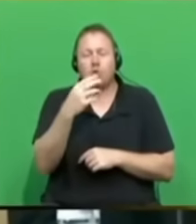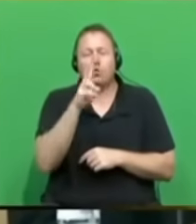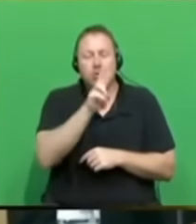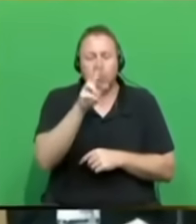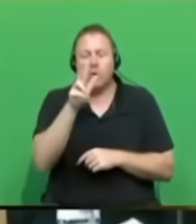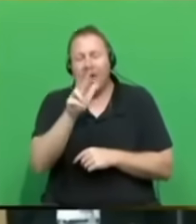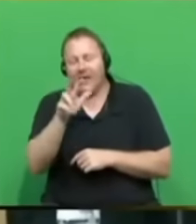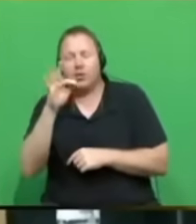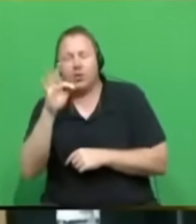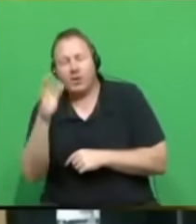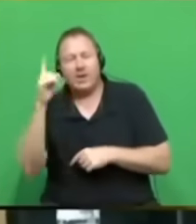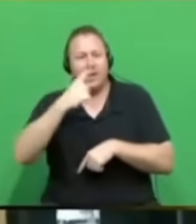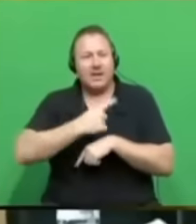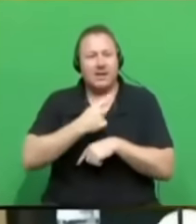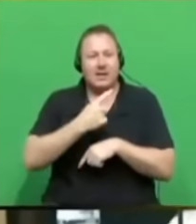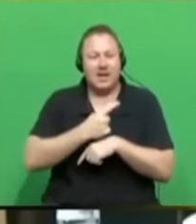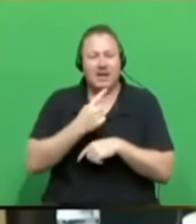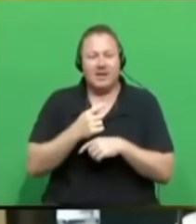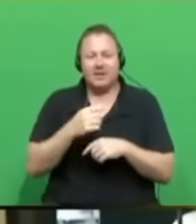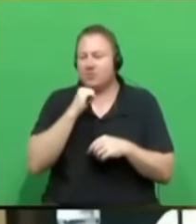economy 1.3 trillion